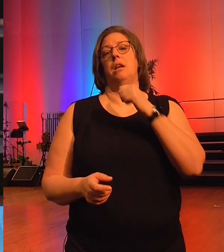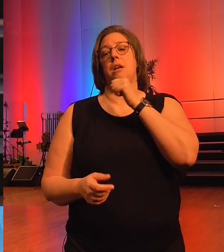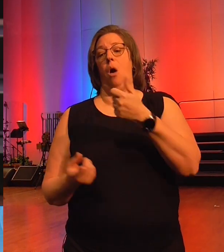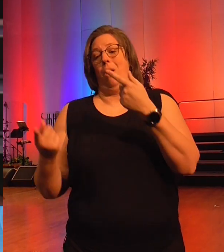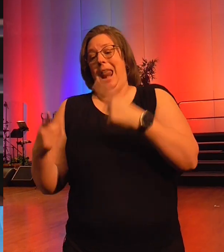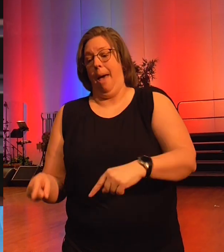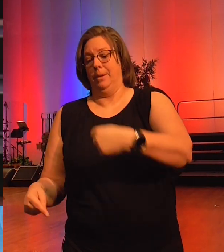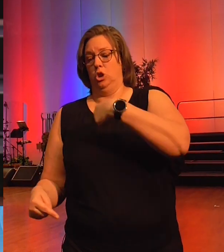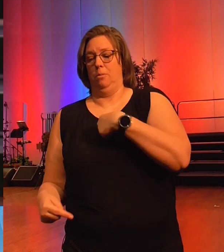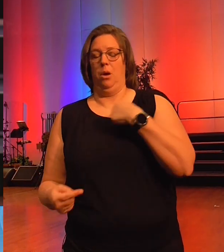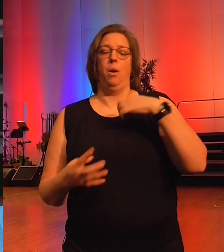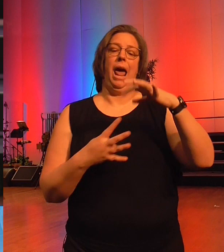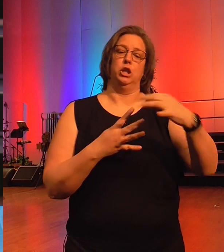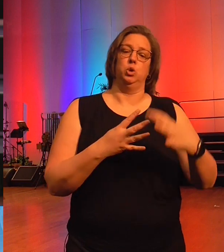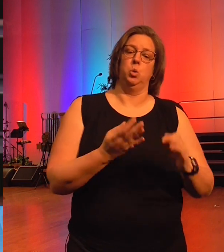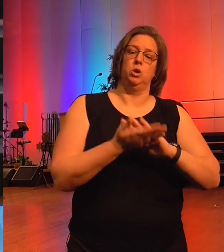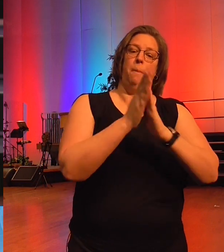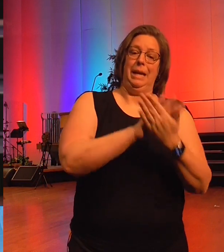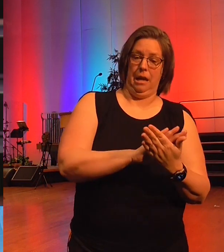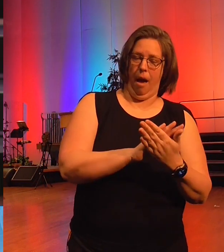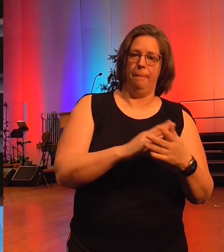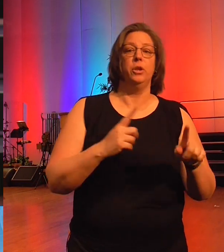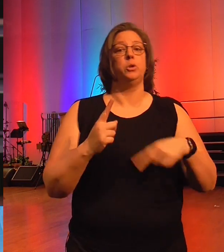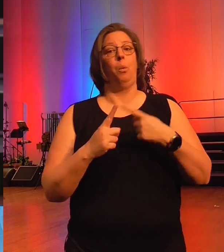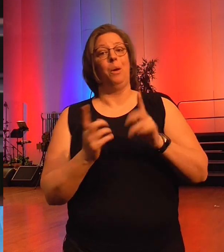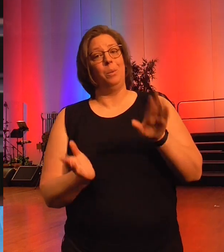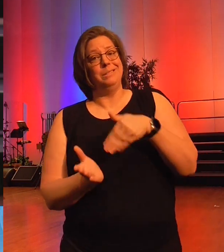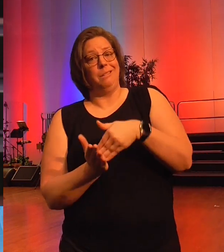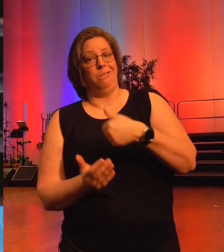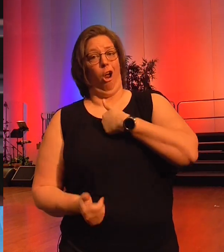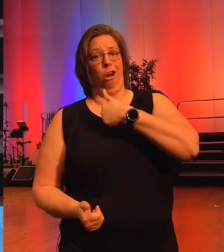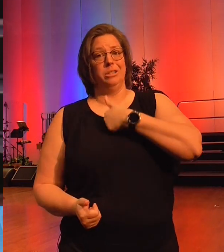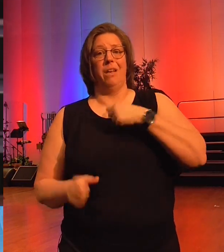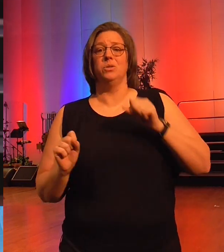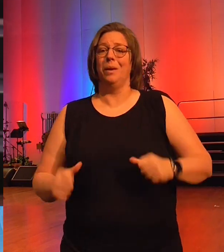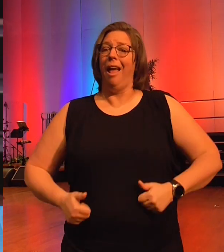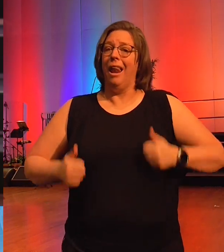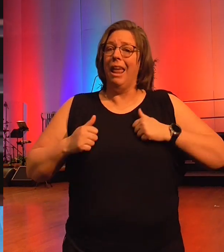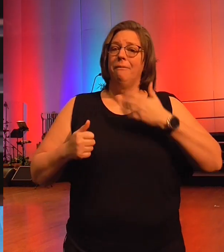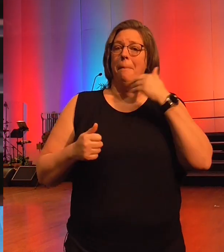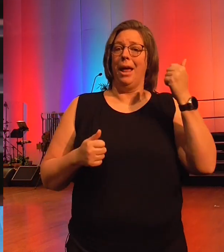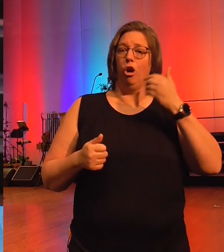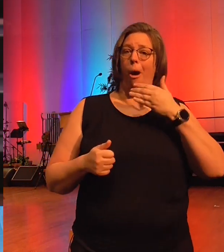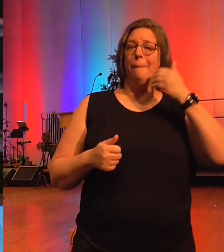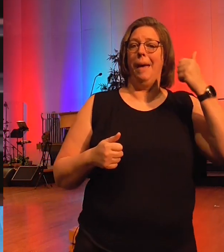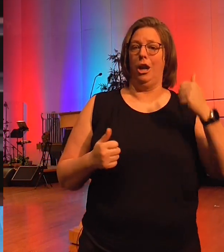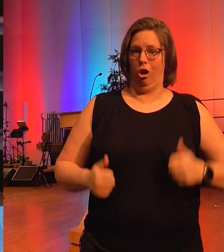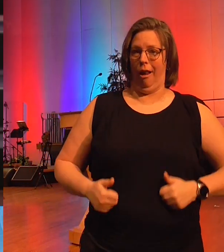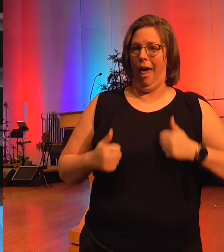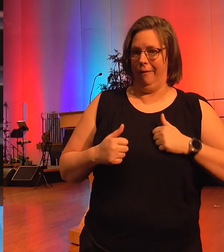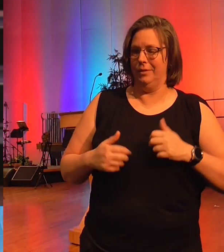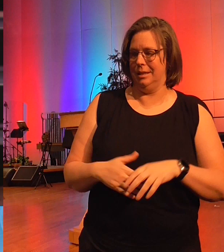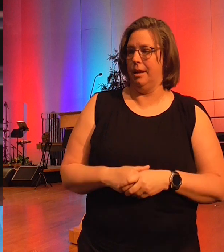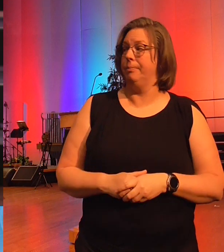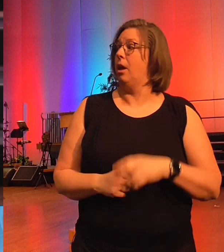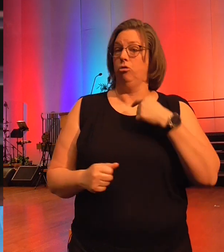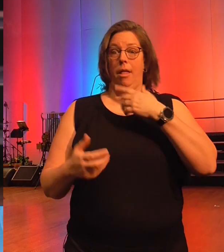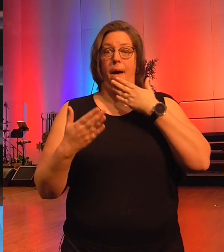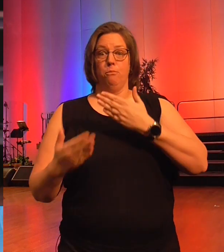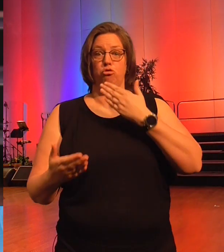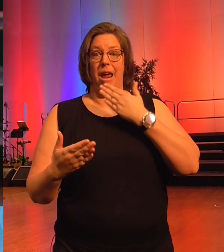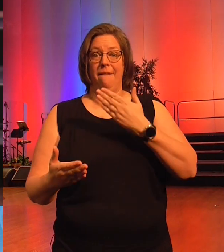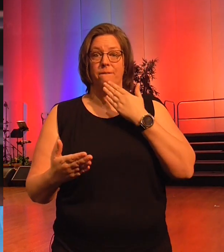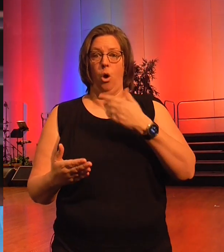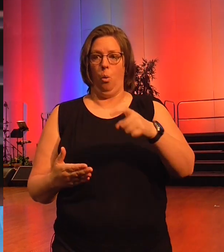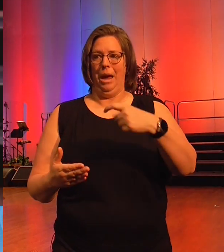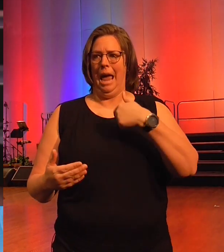ourselves with the sacred within ourselves, we can live better and better lives. I'm grateful to be standing on this stage because we had an electric